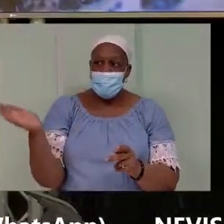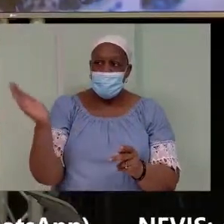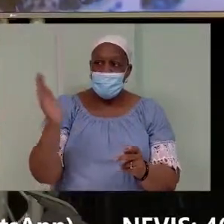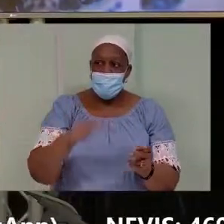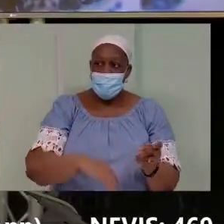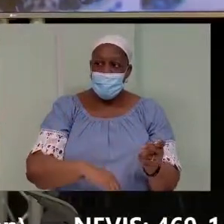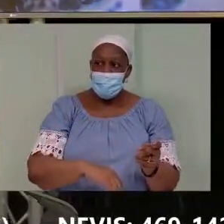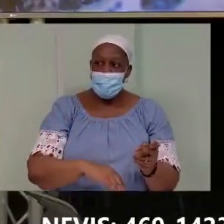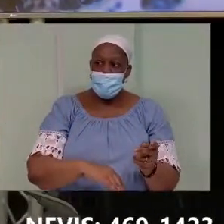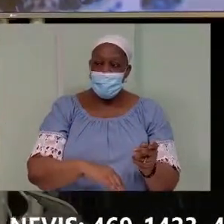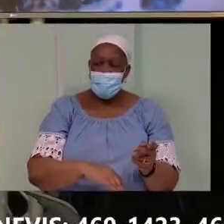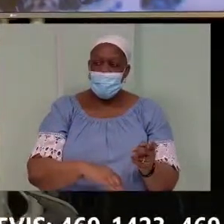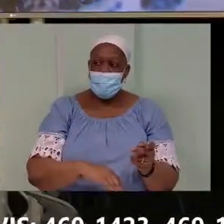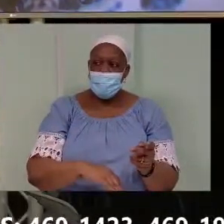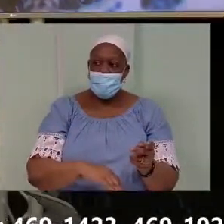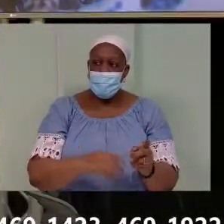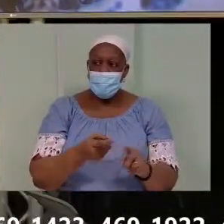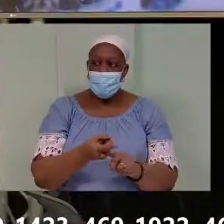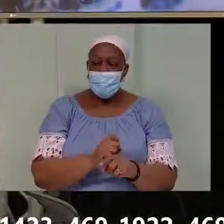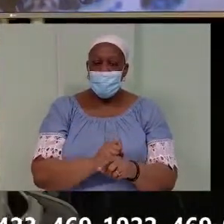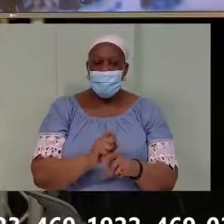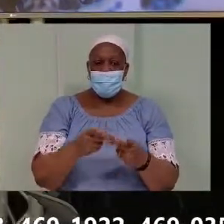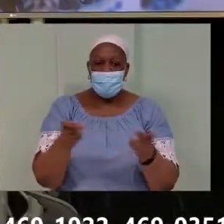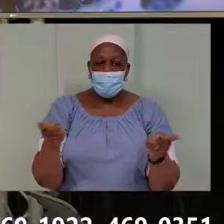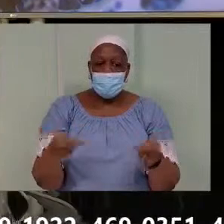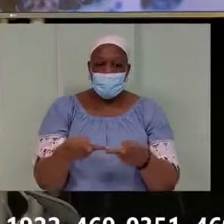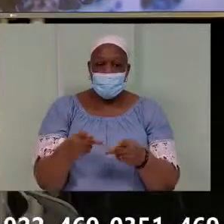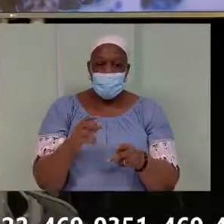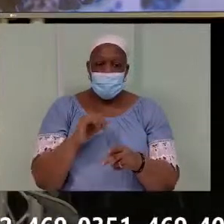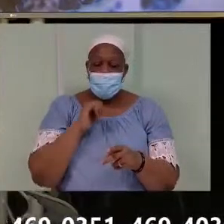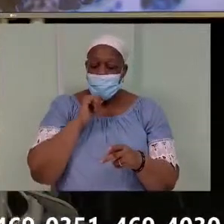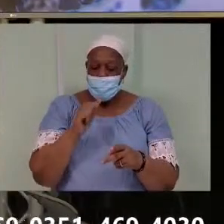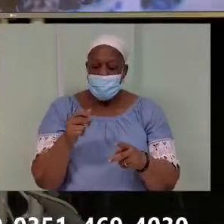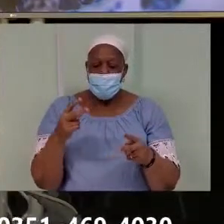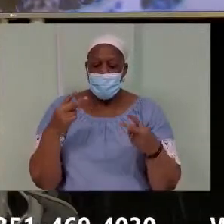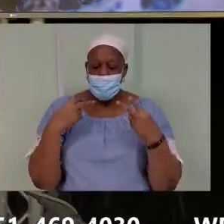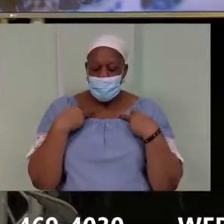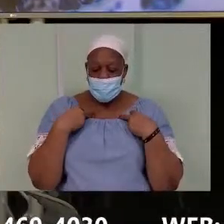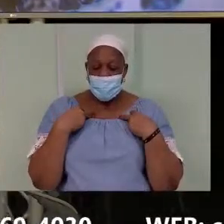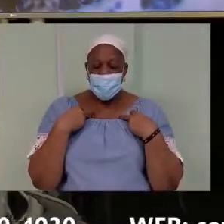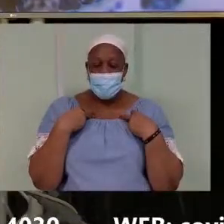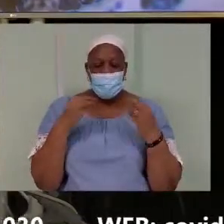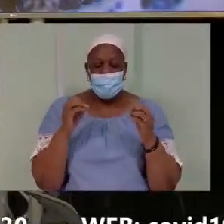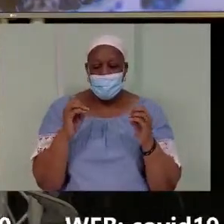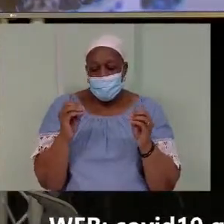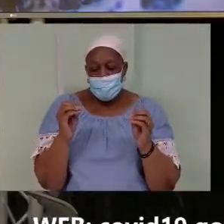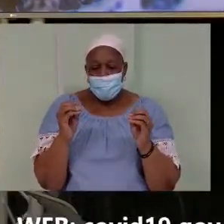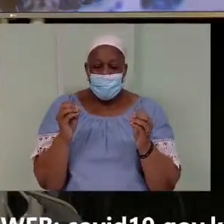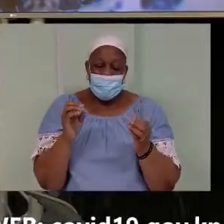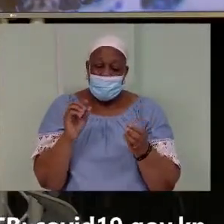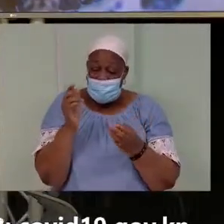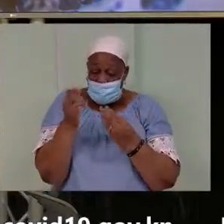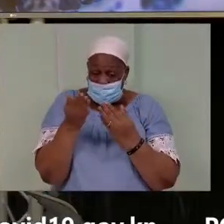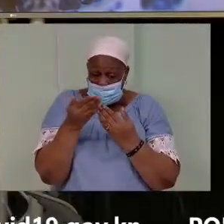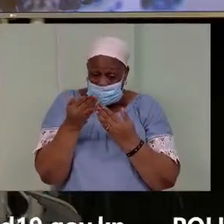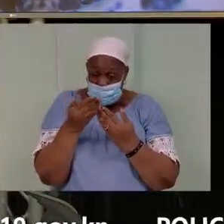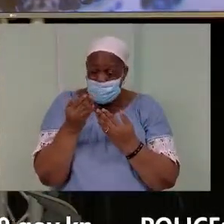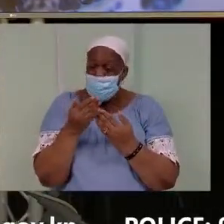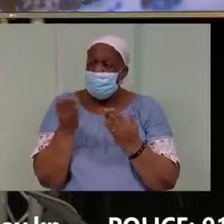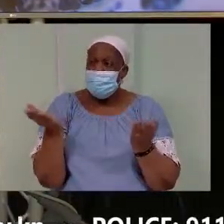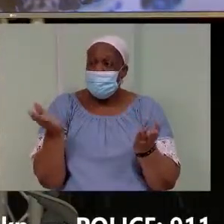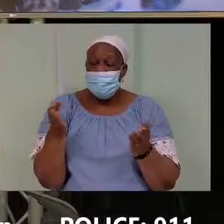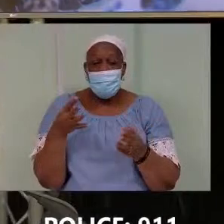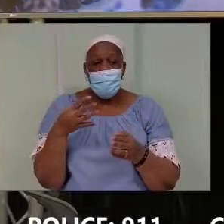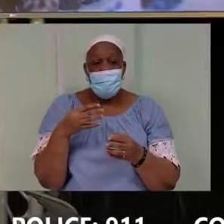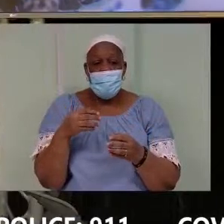to undergo the 14-day quarantine in particular? I understand other protocols must